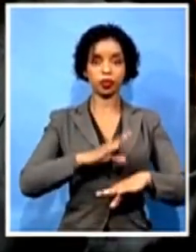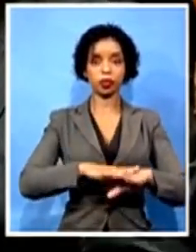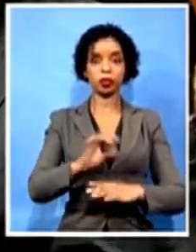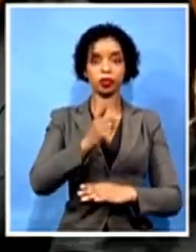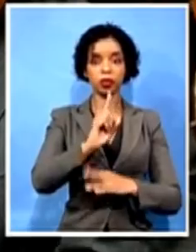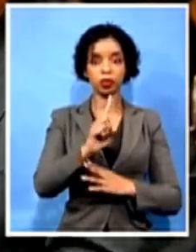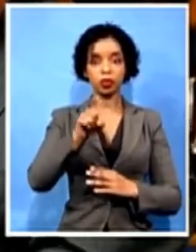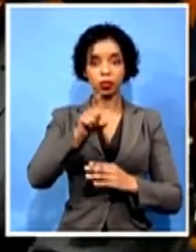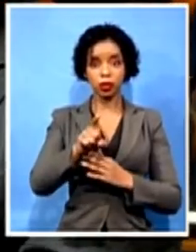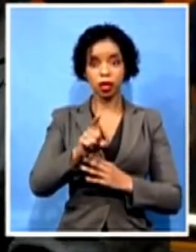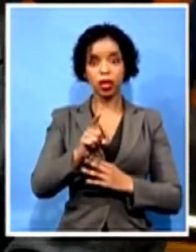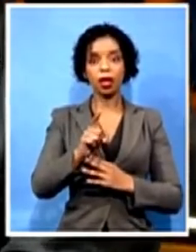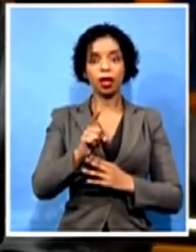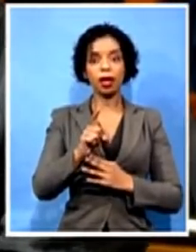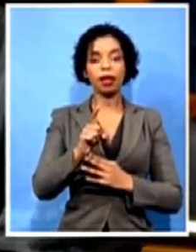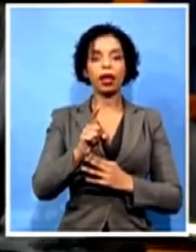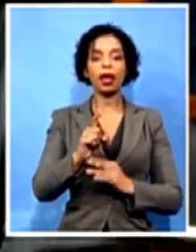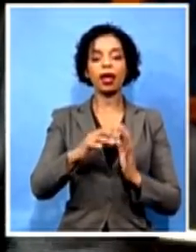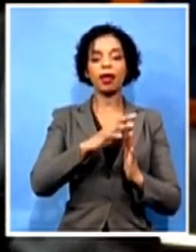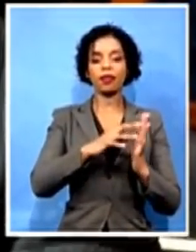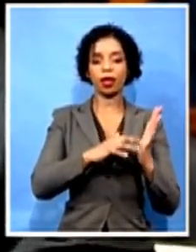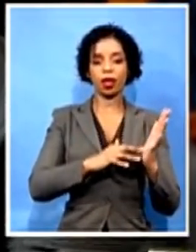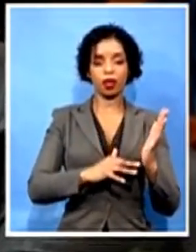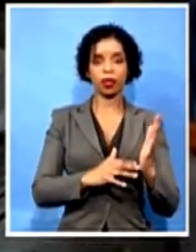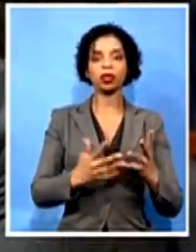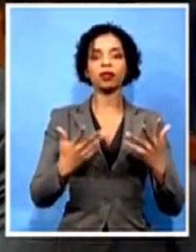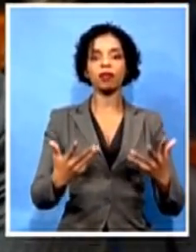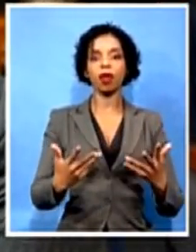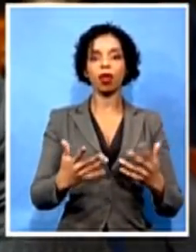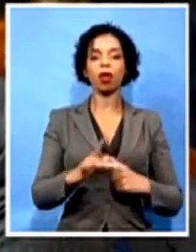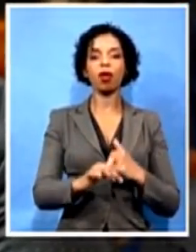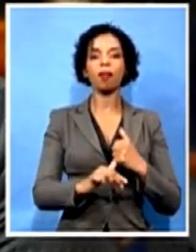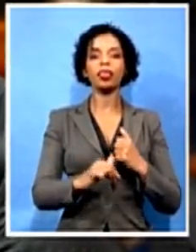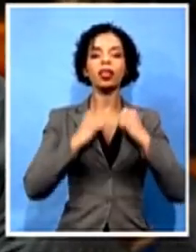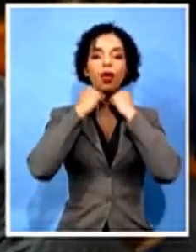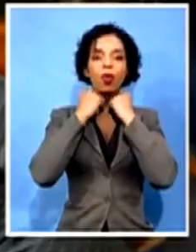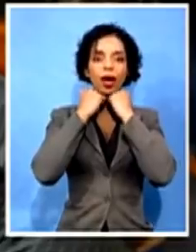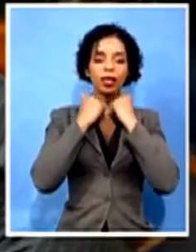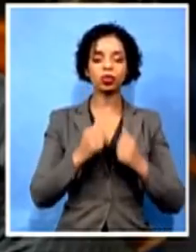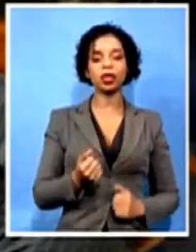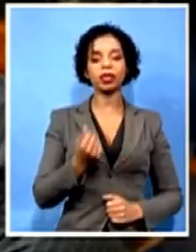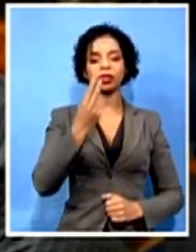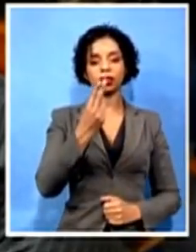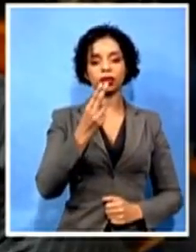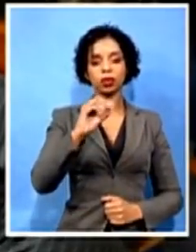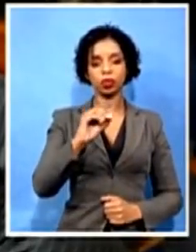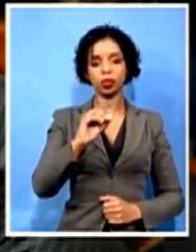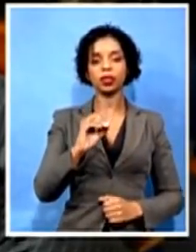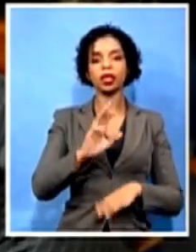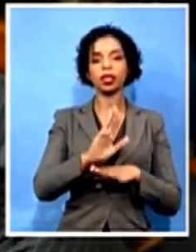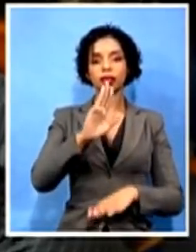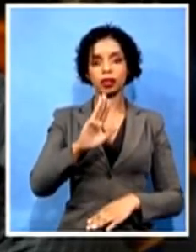On August 22nd, 2019, Mr. Agrizzi hasn't signed this. This is just printed now. His instructing